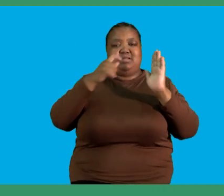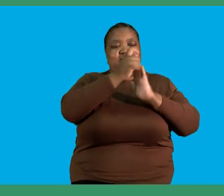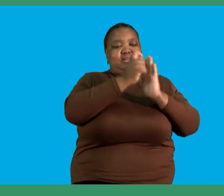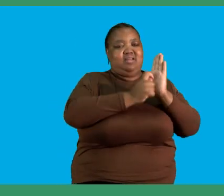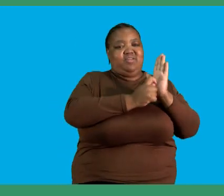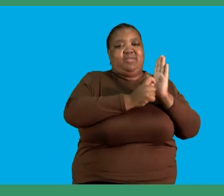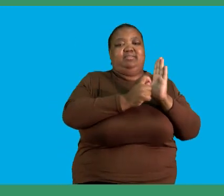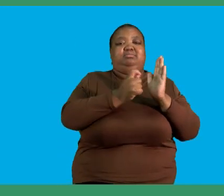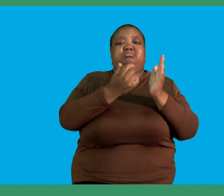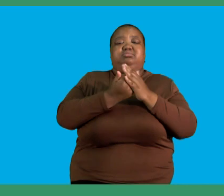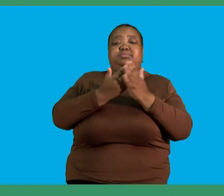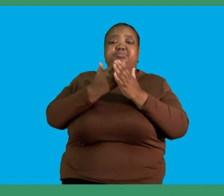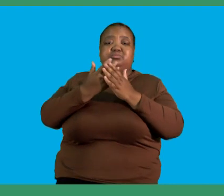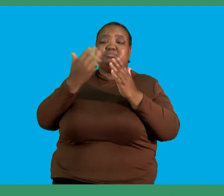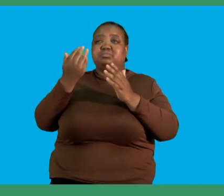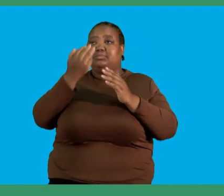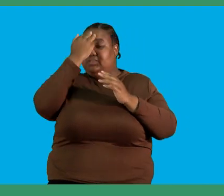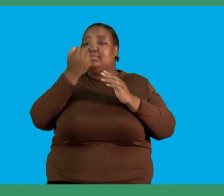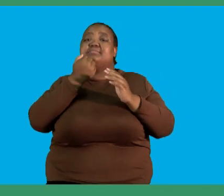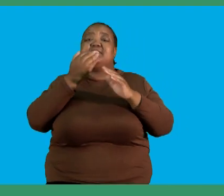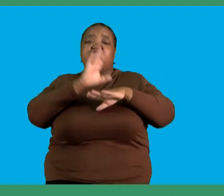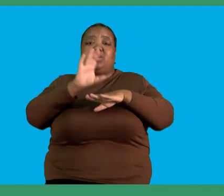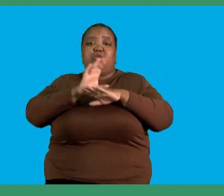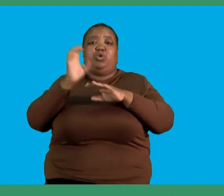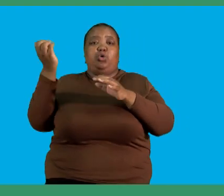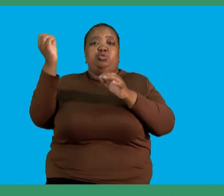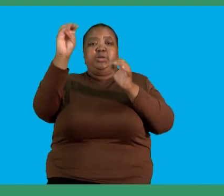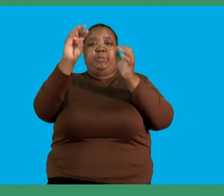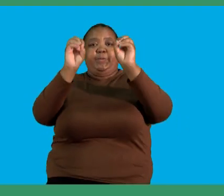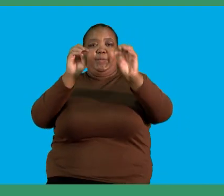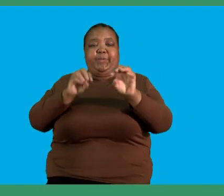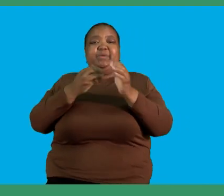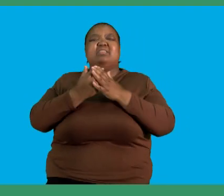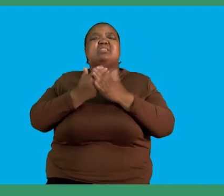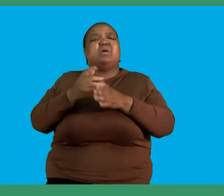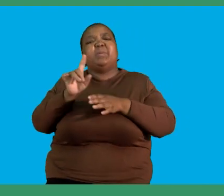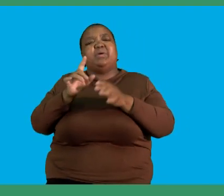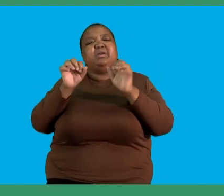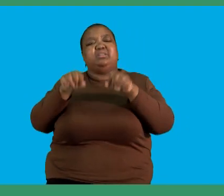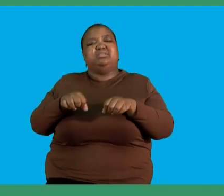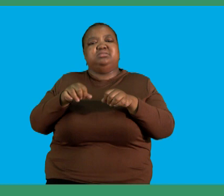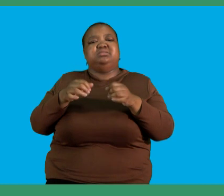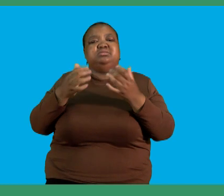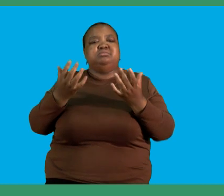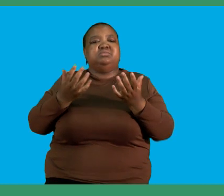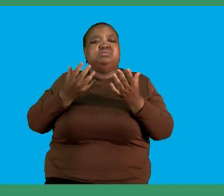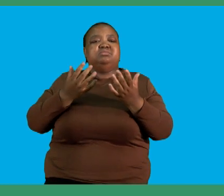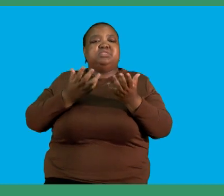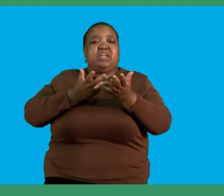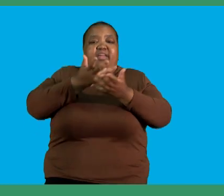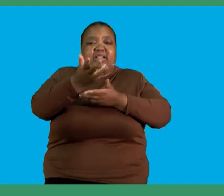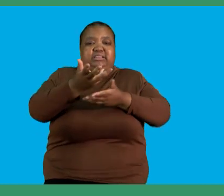it and capture the images on the computer. This would be your